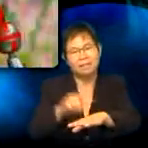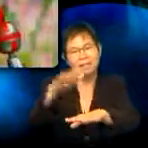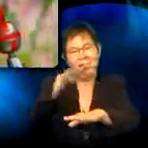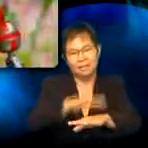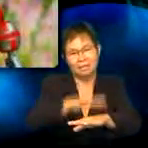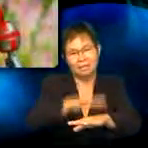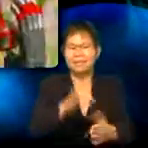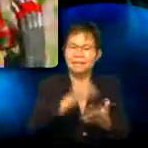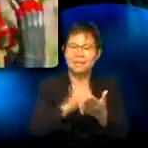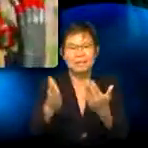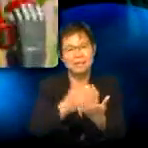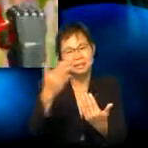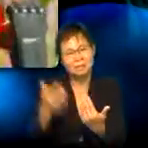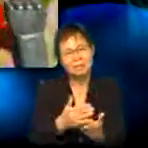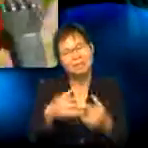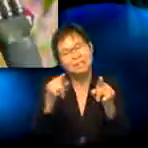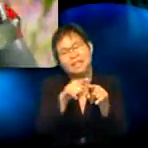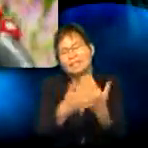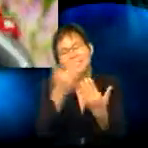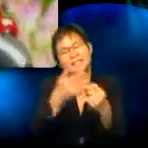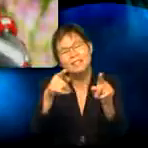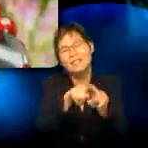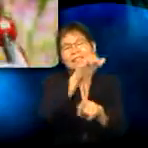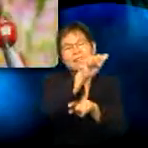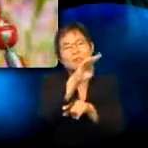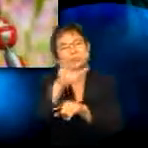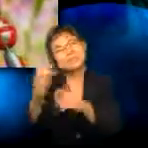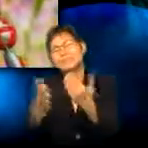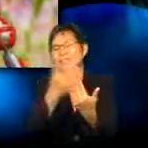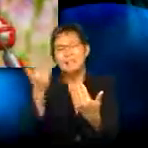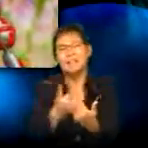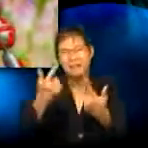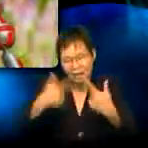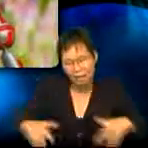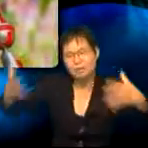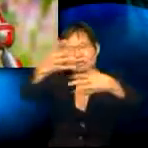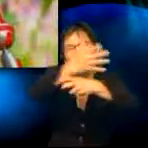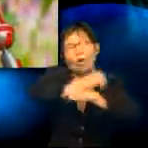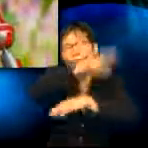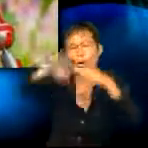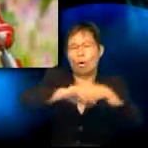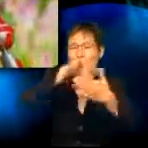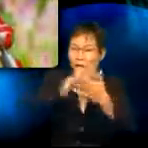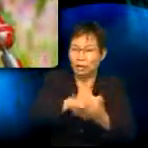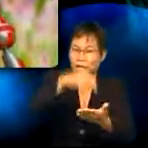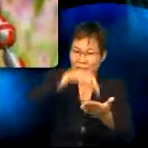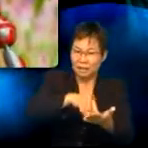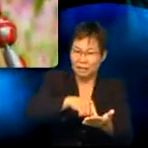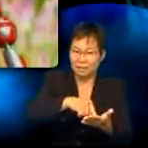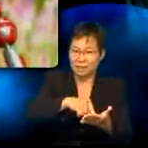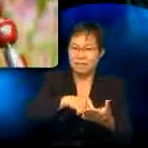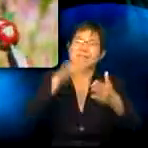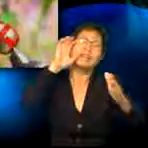That's as easy as ABC. Well, let me summarize all that in this